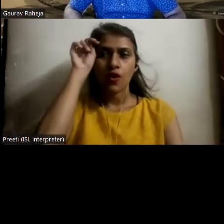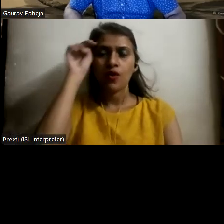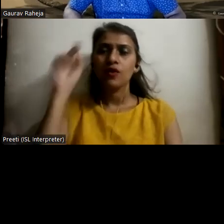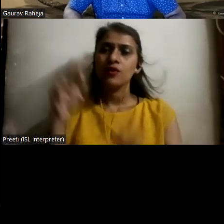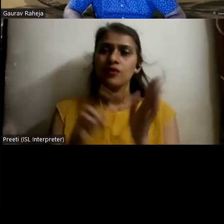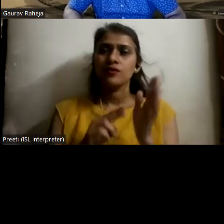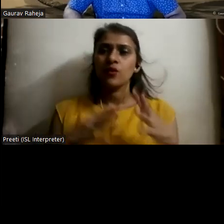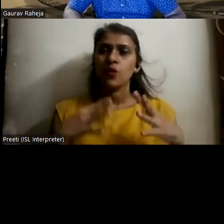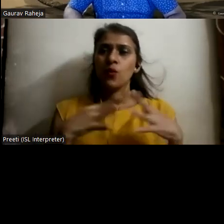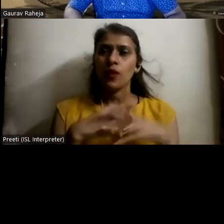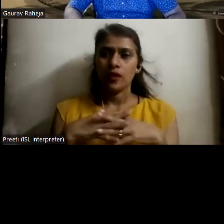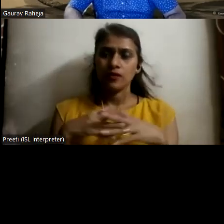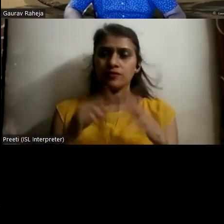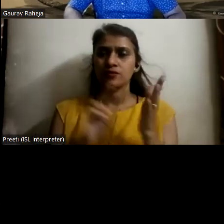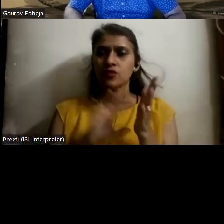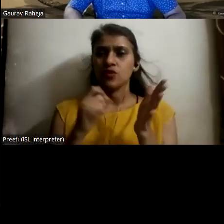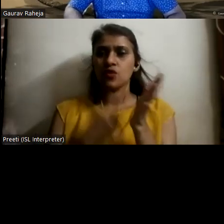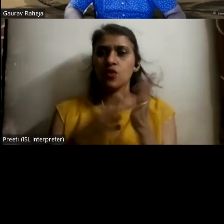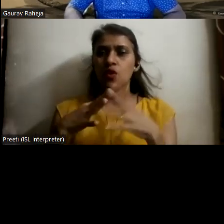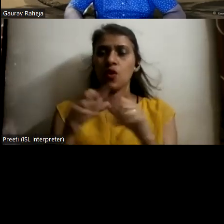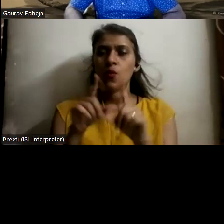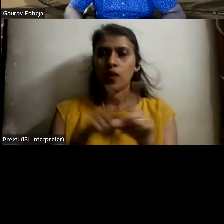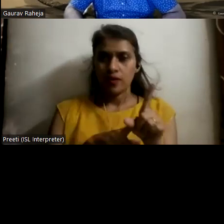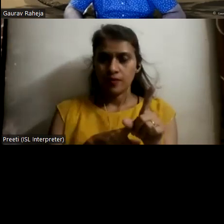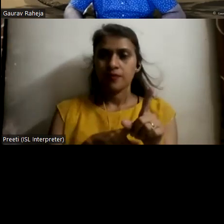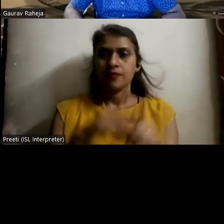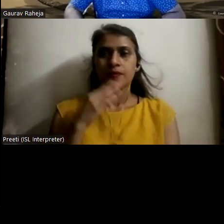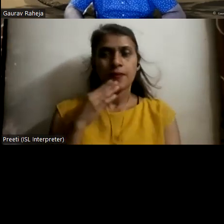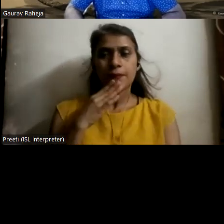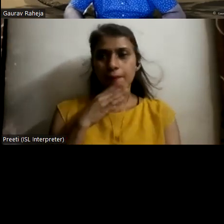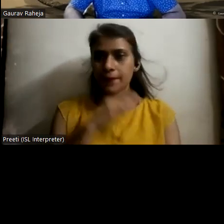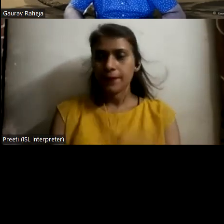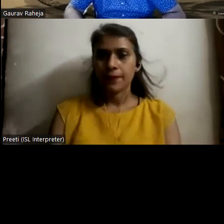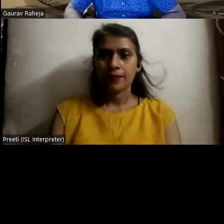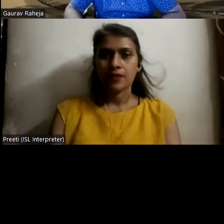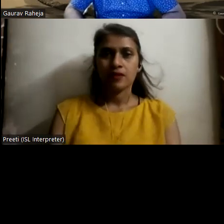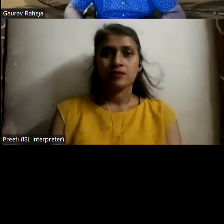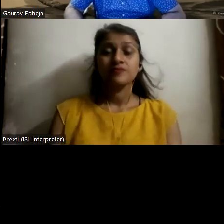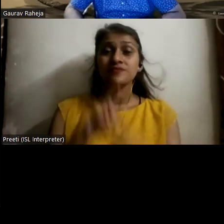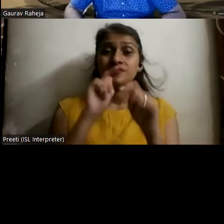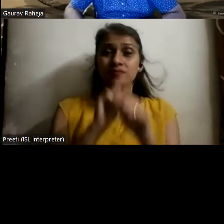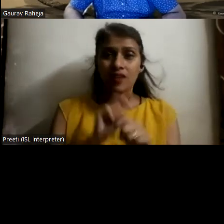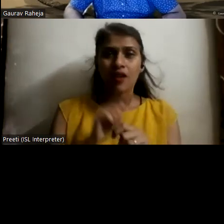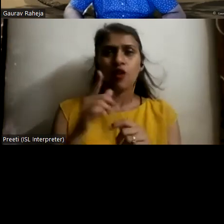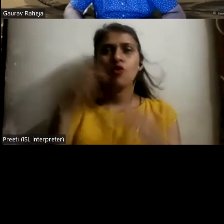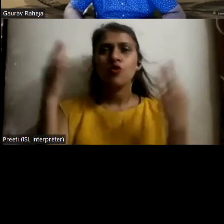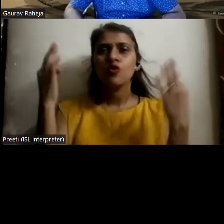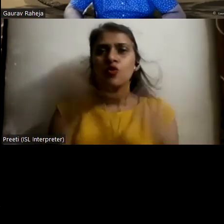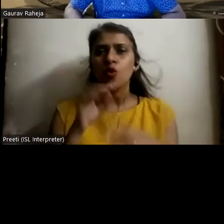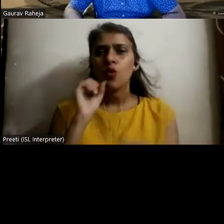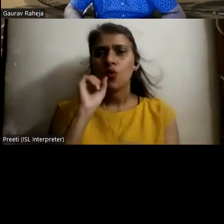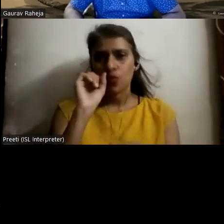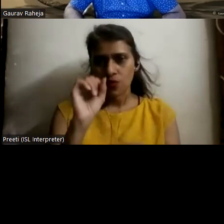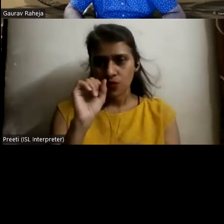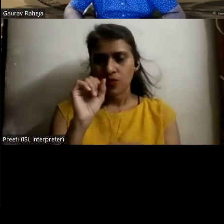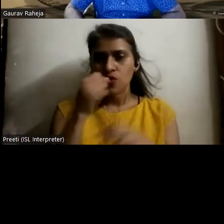designed by 2025. Let's see, we have 3 more years to go. And maybe some of us must travel to Norway to really understand what